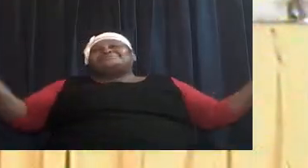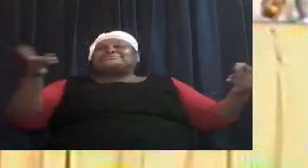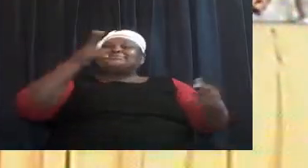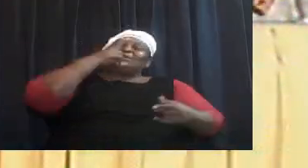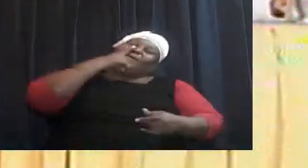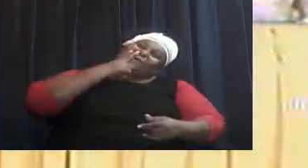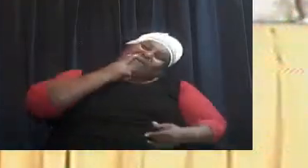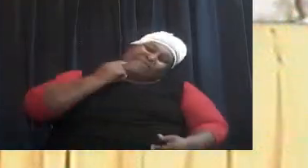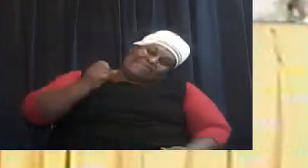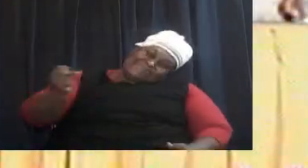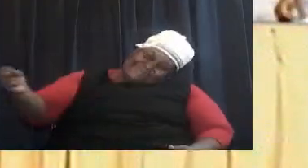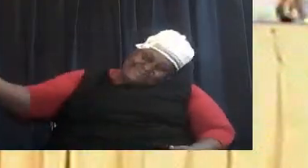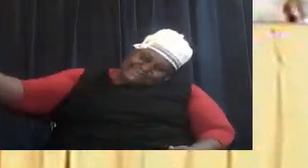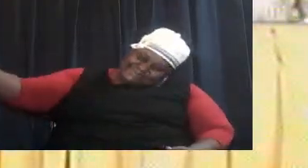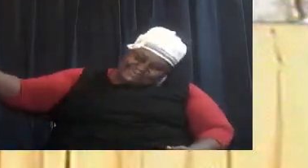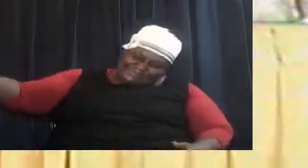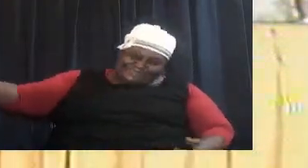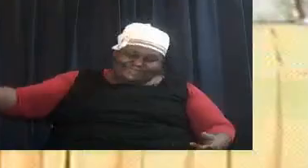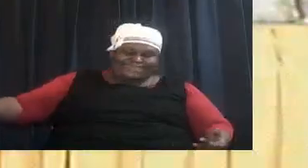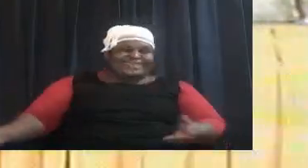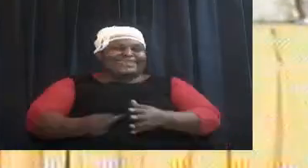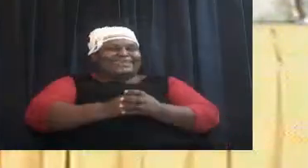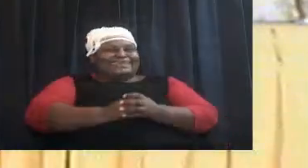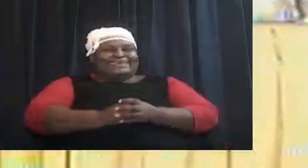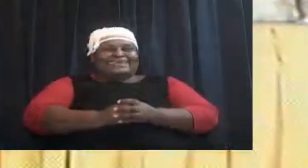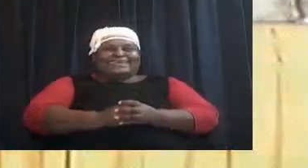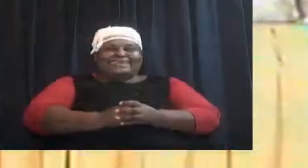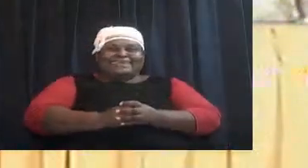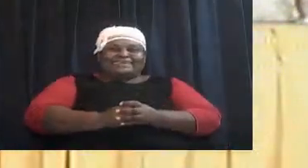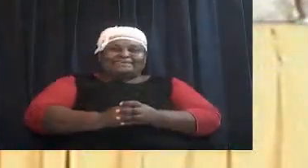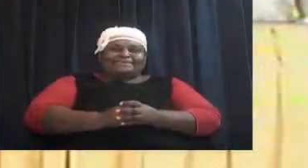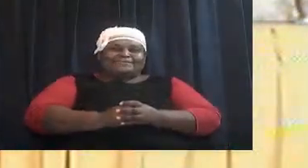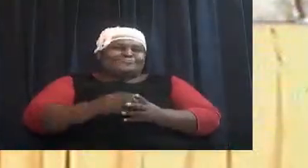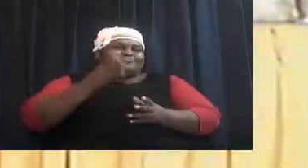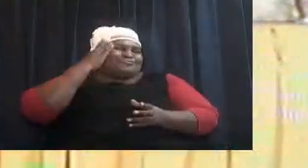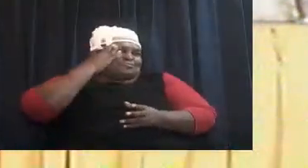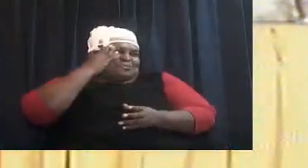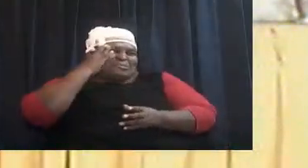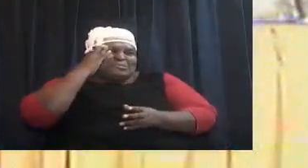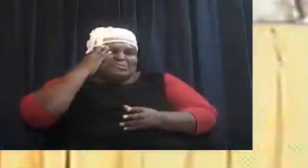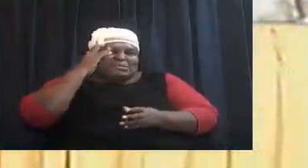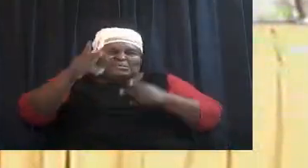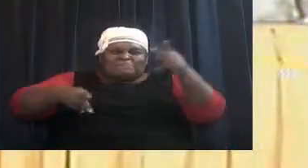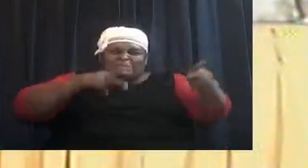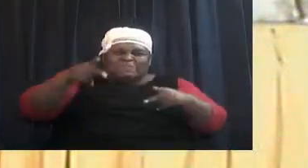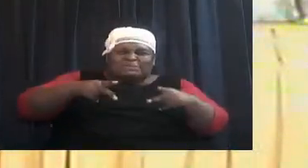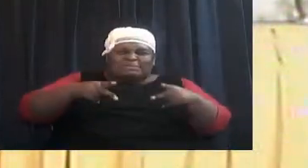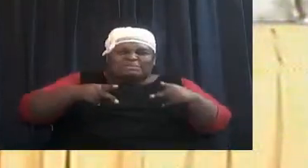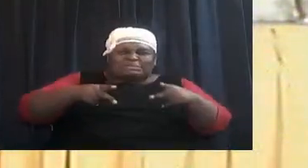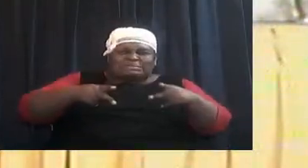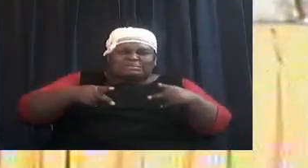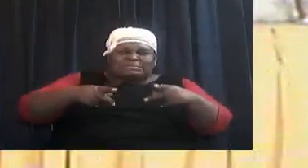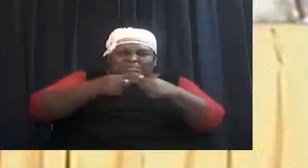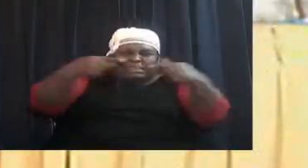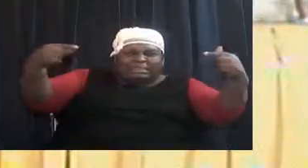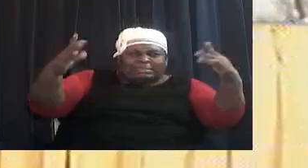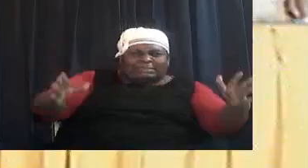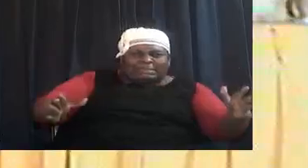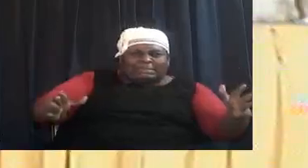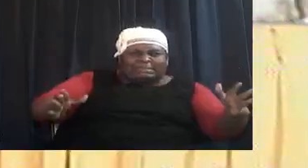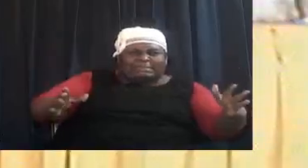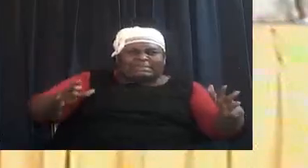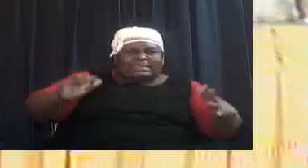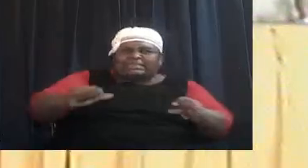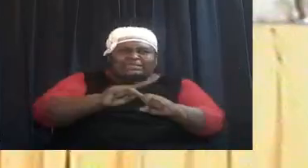You know? You know those folks that is tearing you down? Those folks that